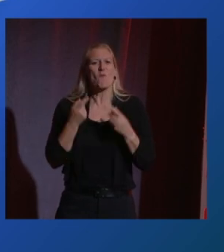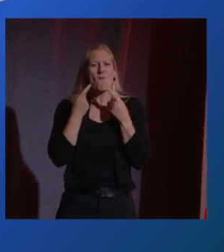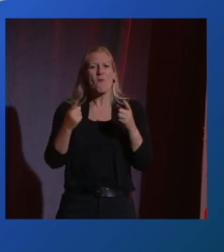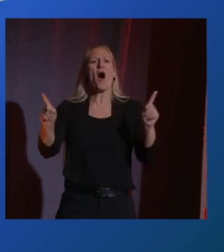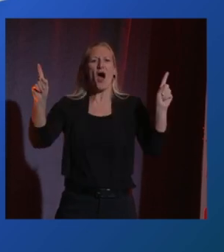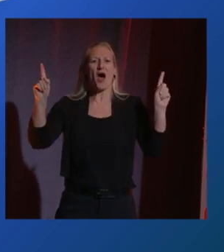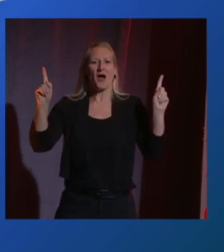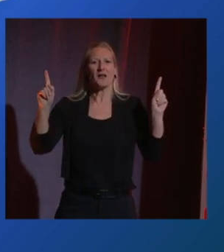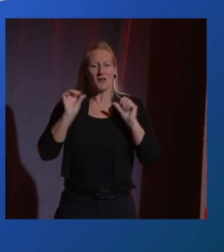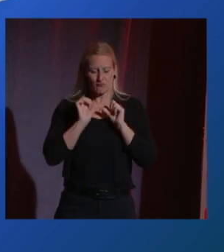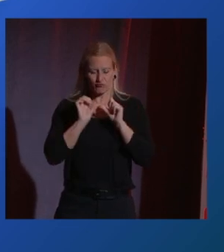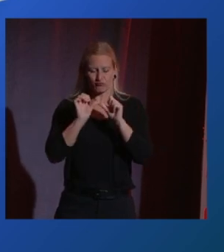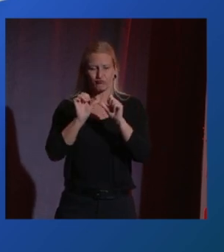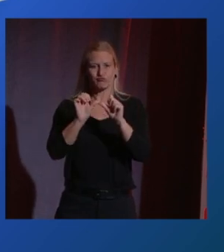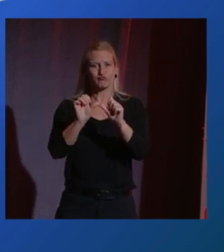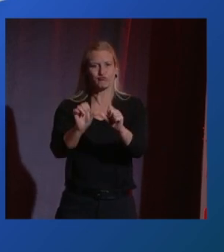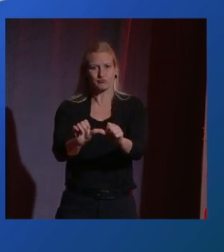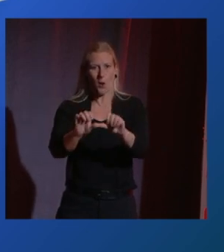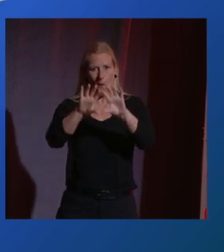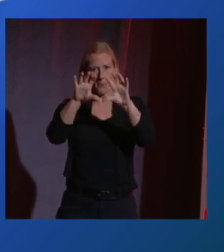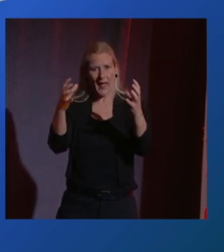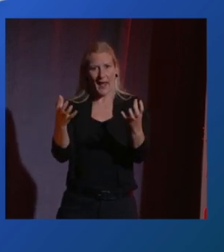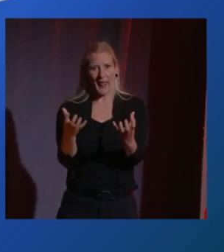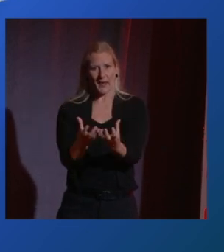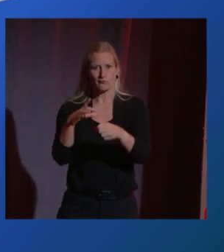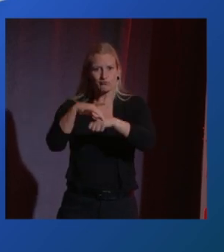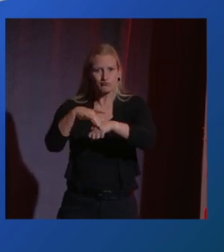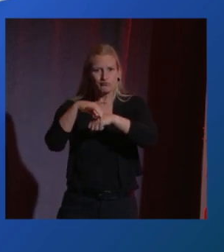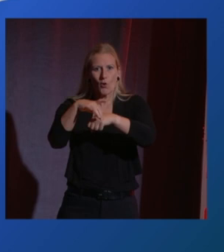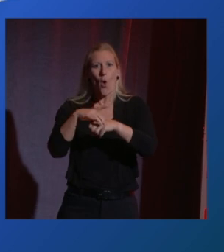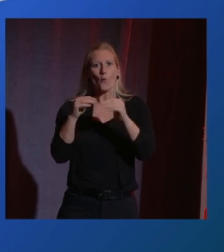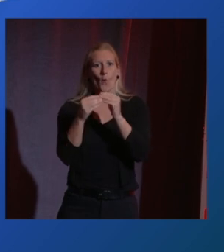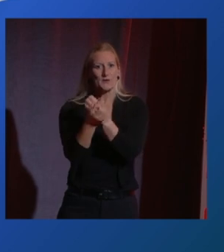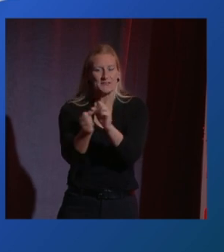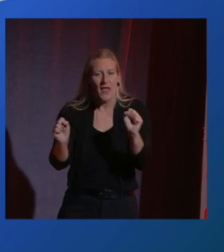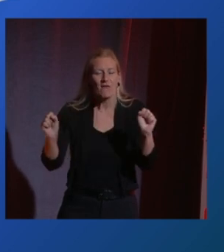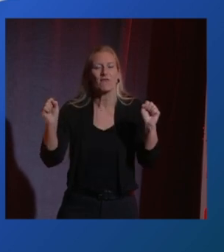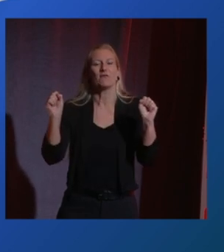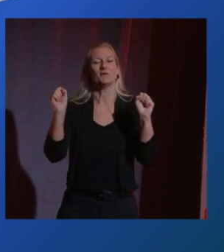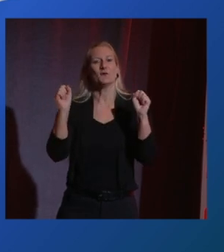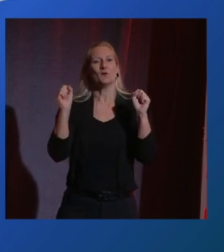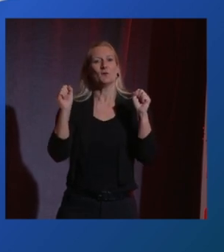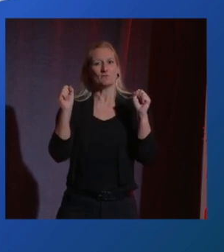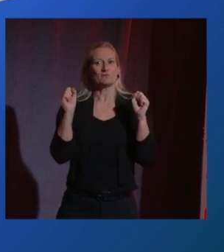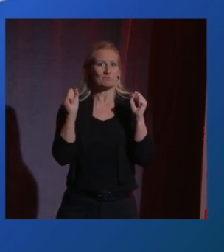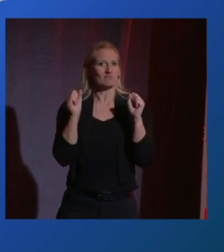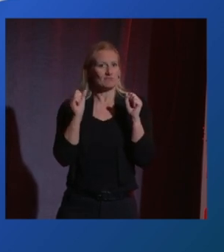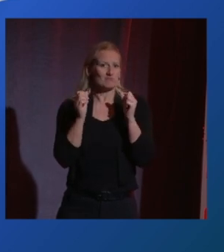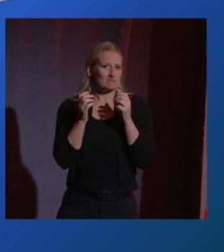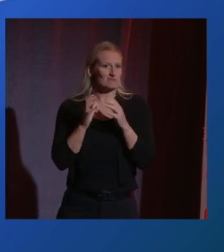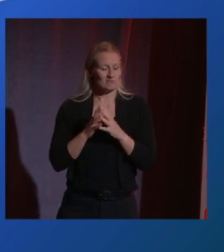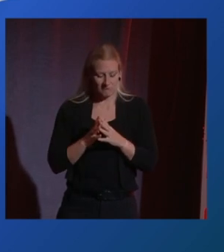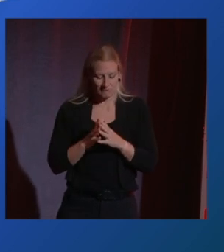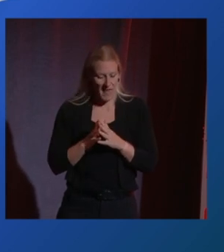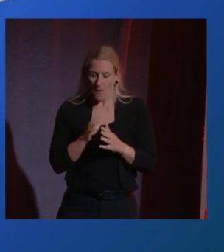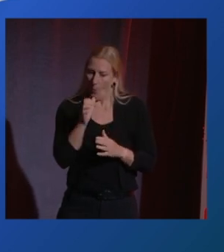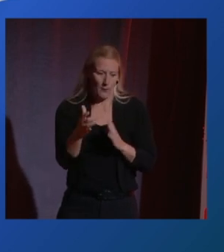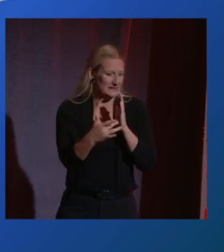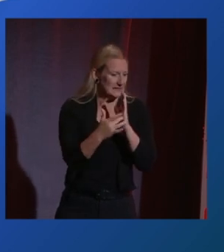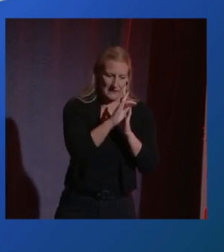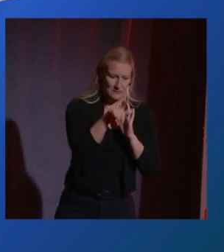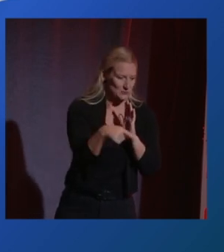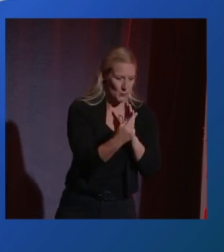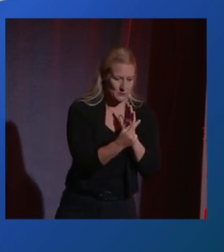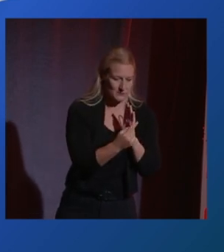safer Planet but that just isn't going to be T technology alone it's not just going to be science alone alone